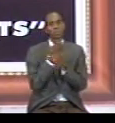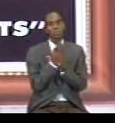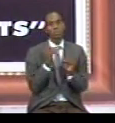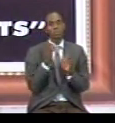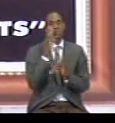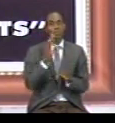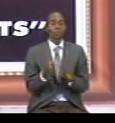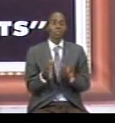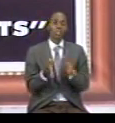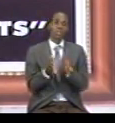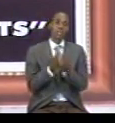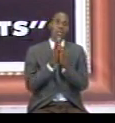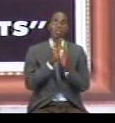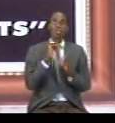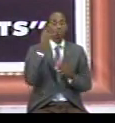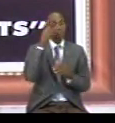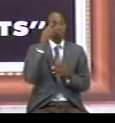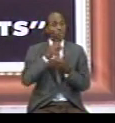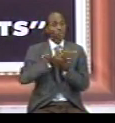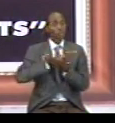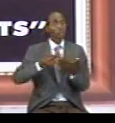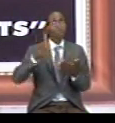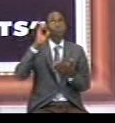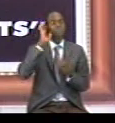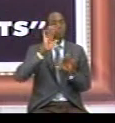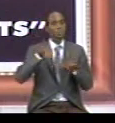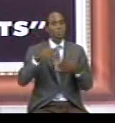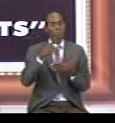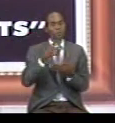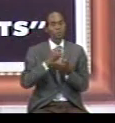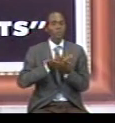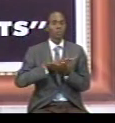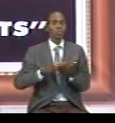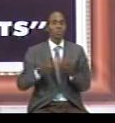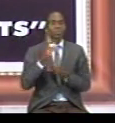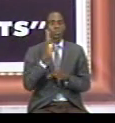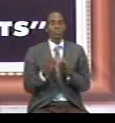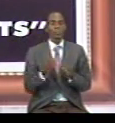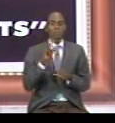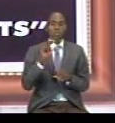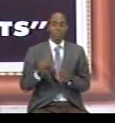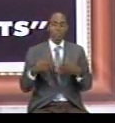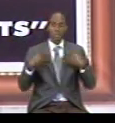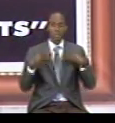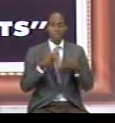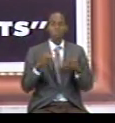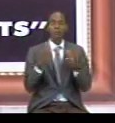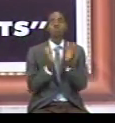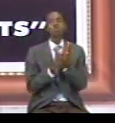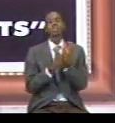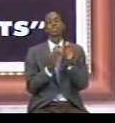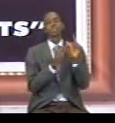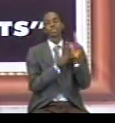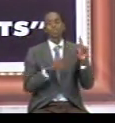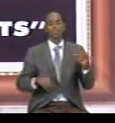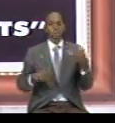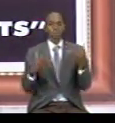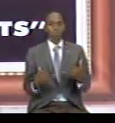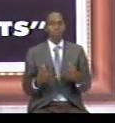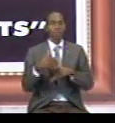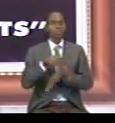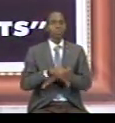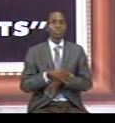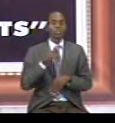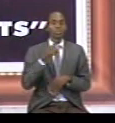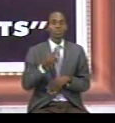if you're asking for sanctification, he'll give sanctification. If you need healing, praise the Lord tonight. He has